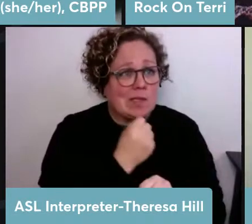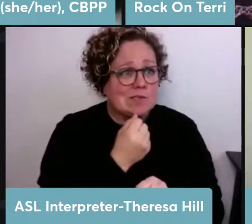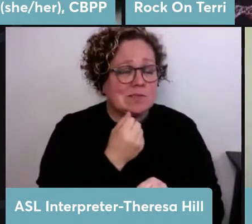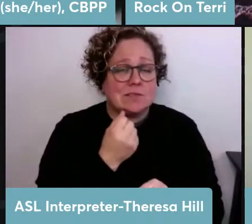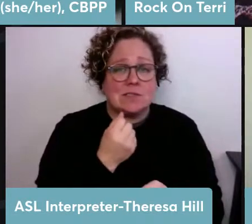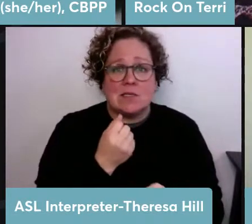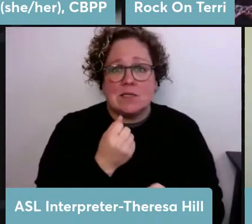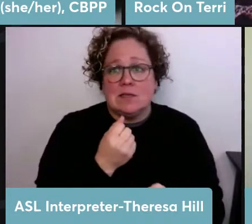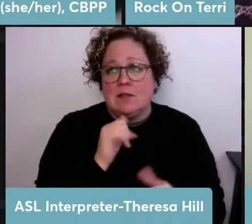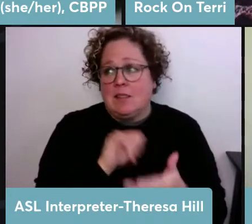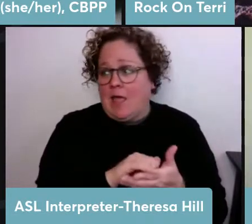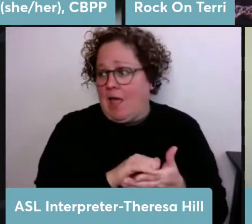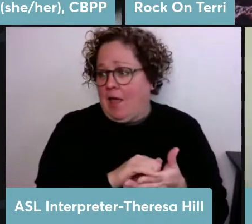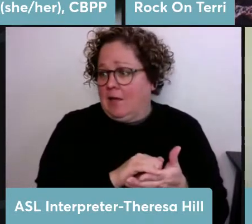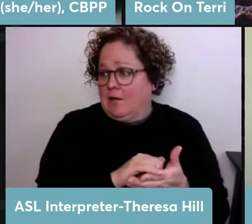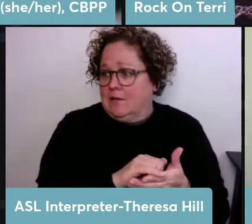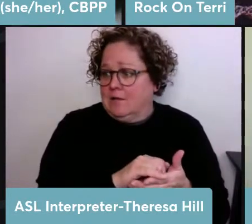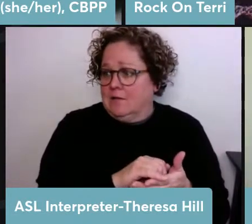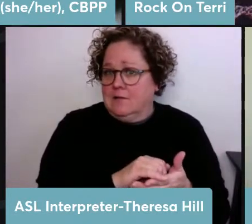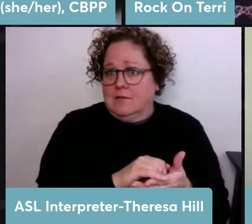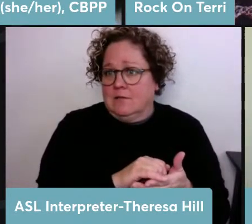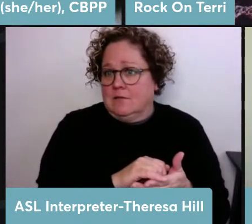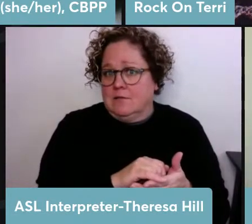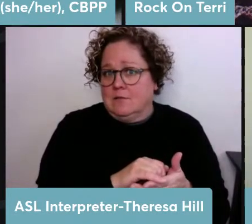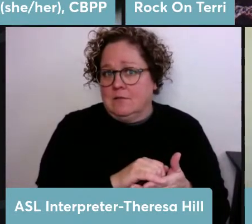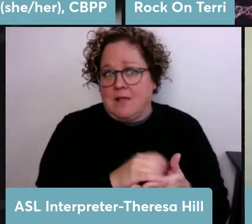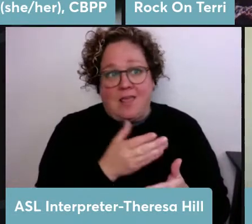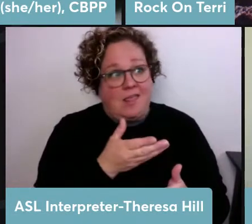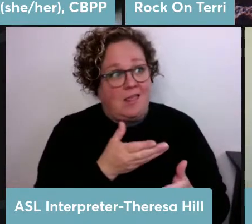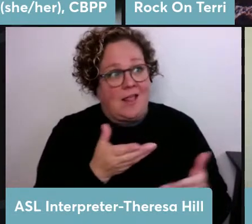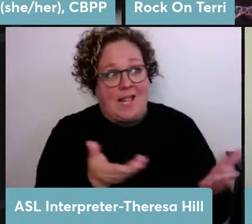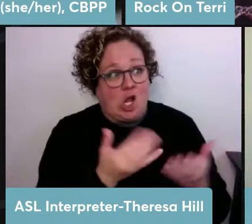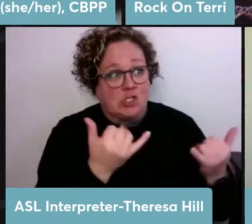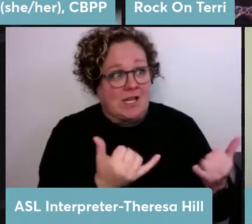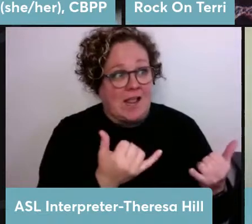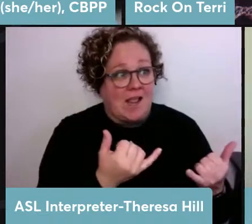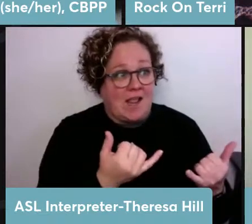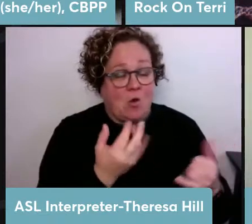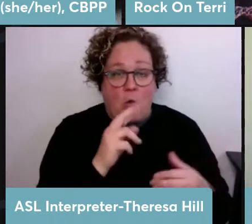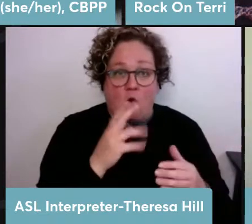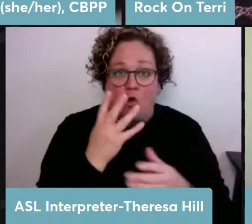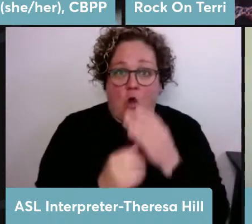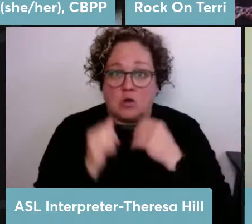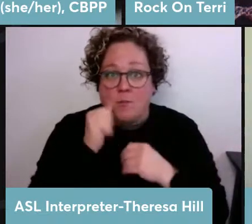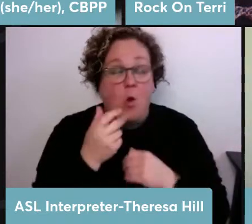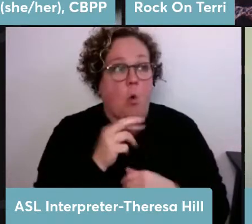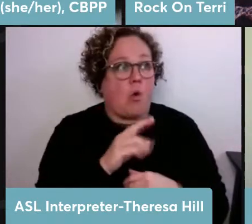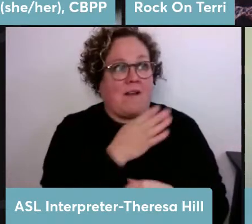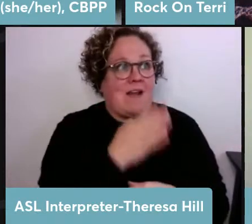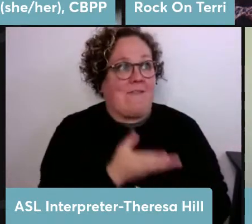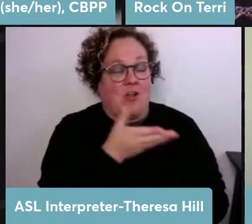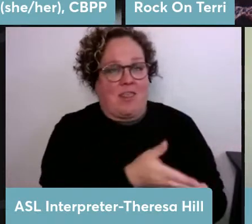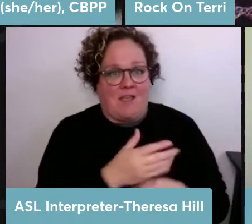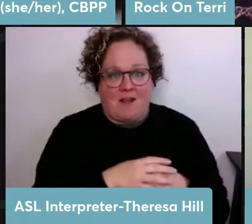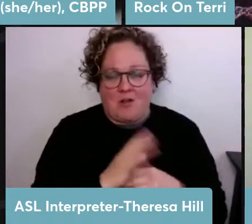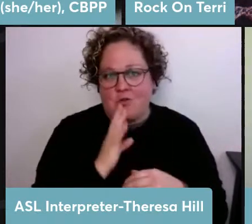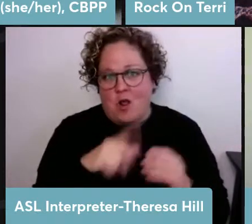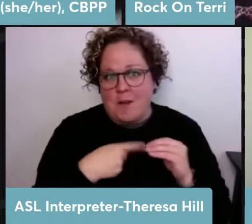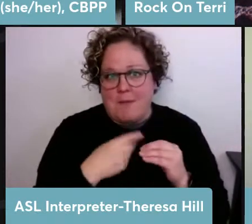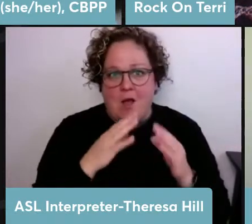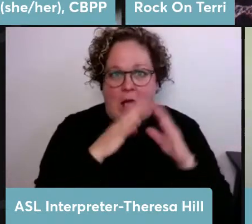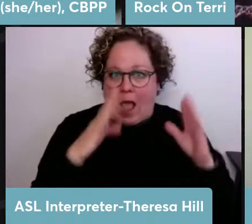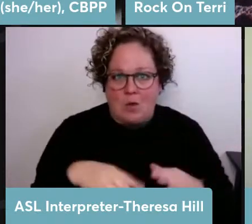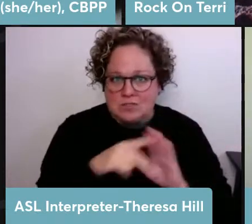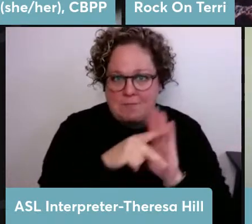that, you know, there today, gone tomorrow, or never there. And when we're talking about housing